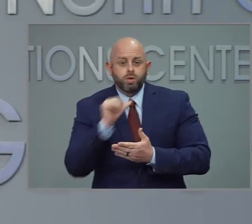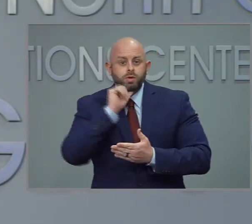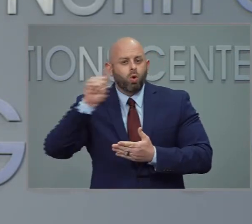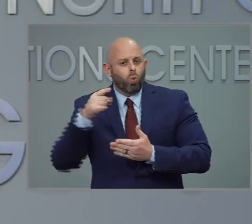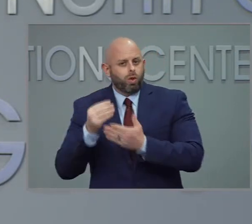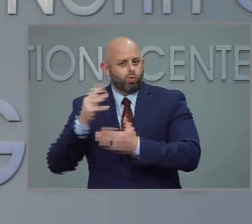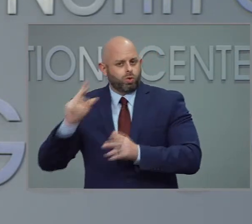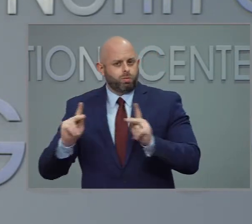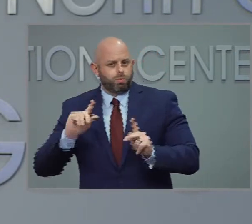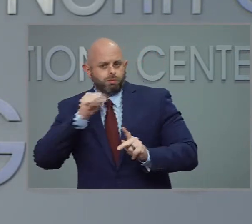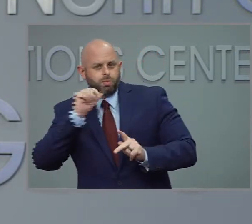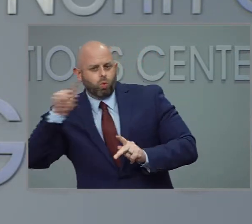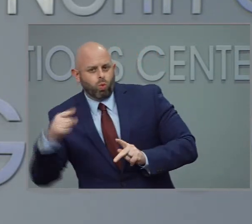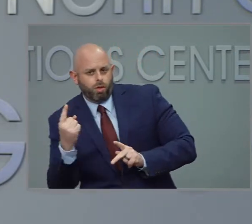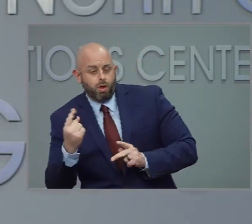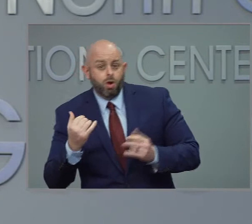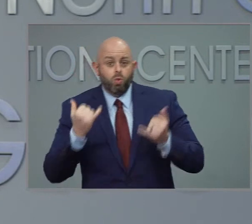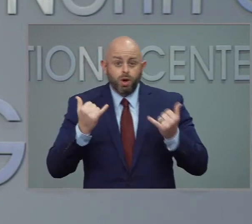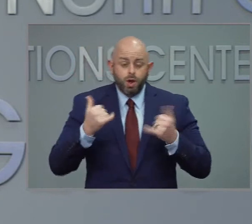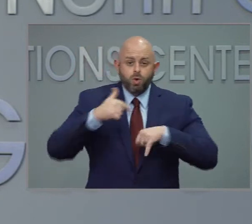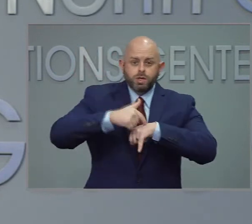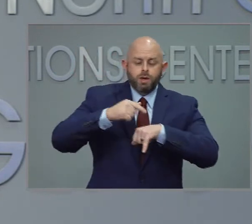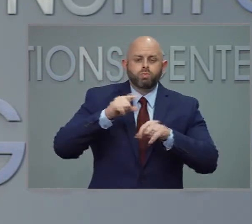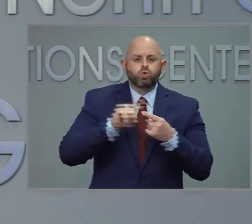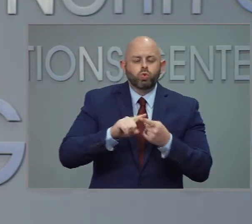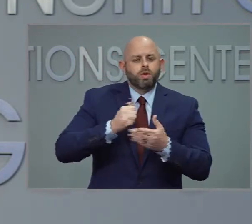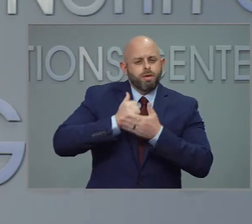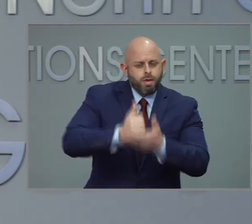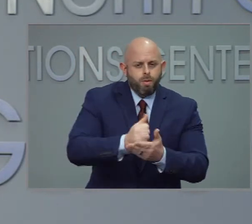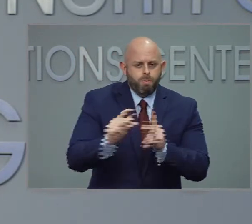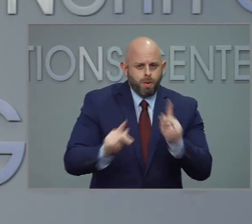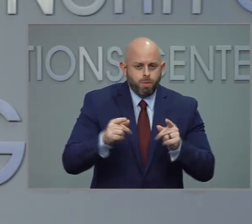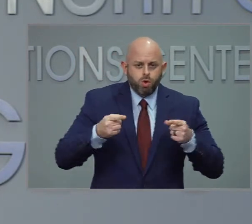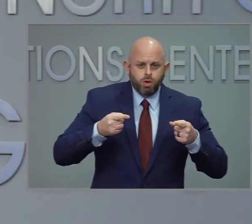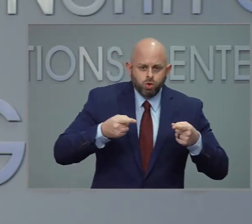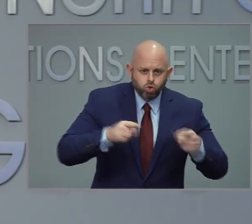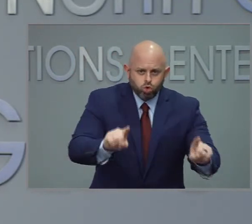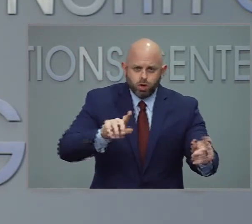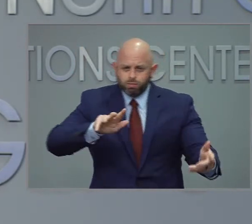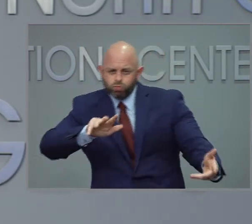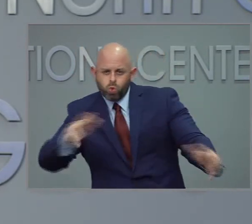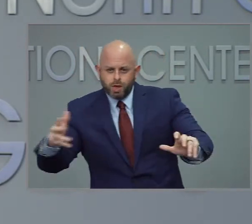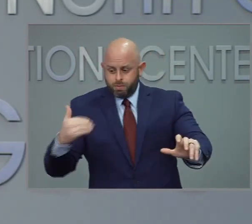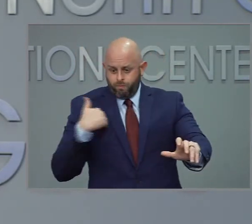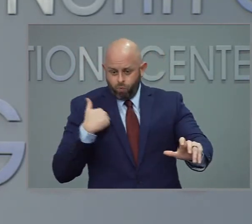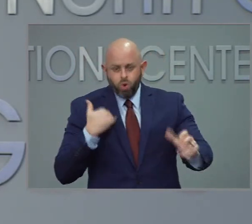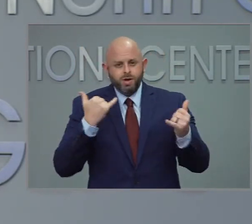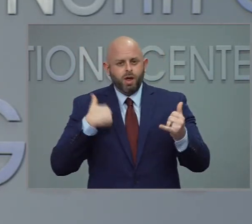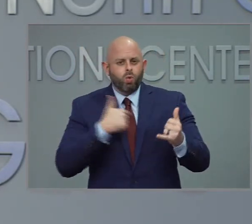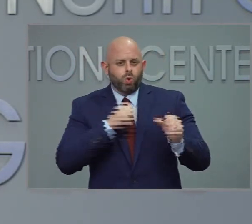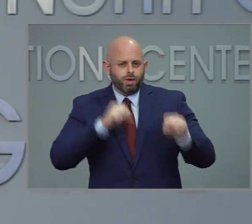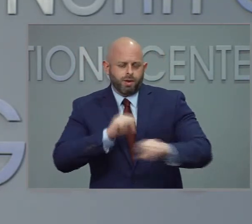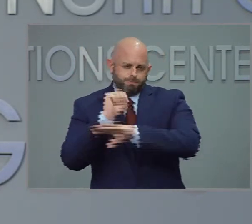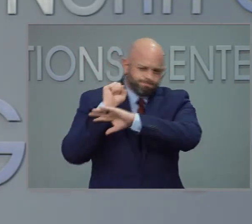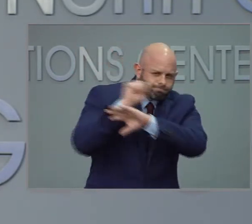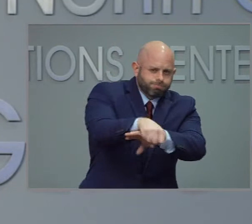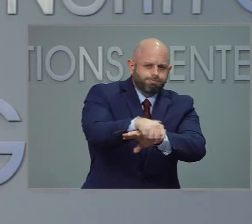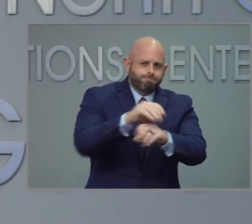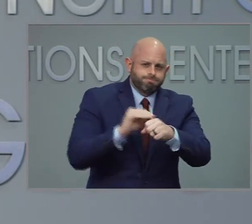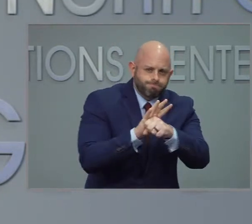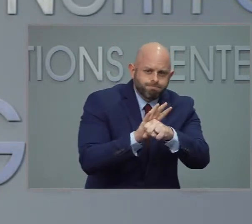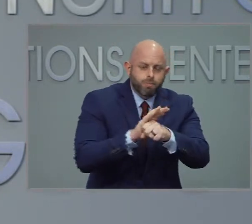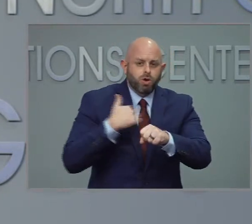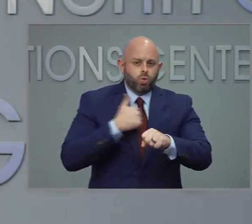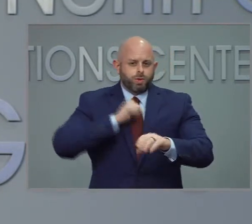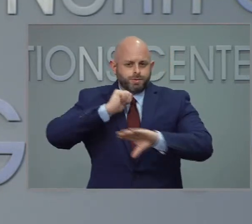find opportunity in crisis. With the right priorities, we'll not only beat this pandemic, but build